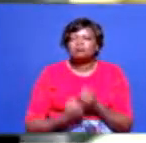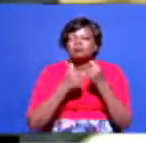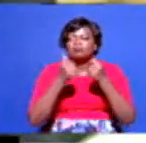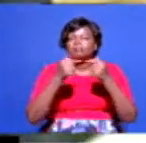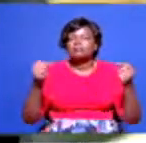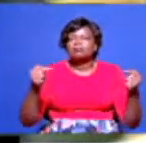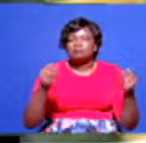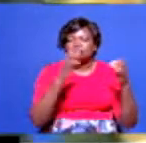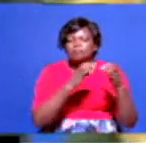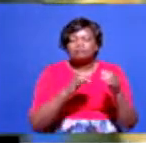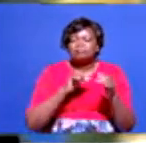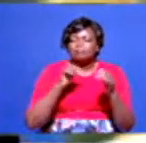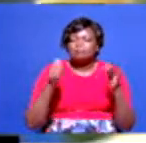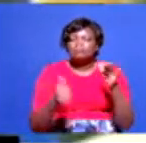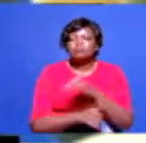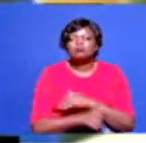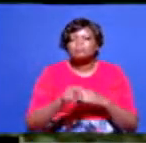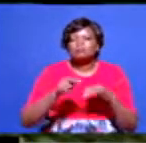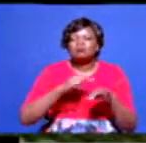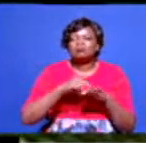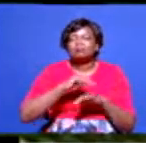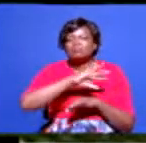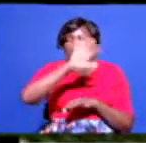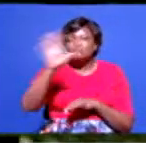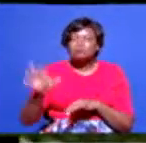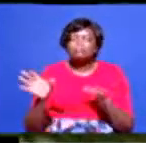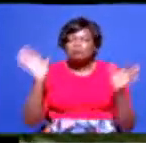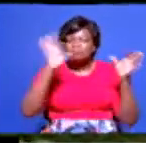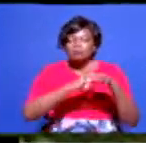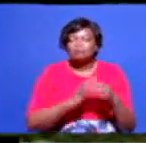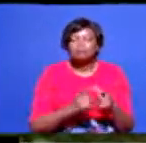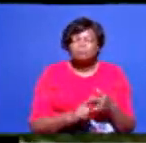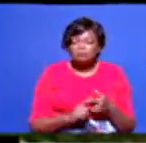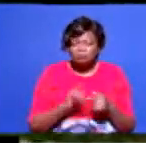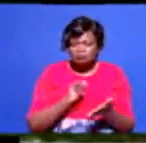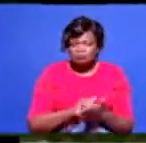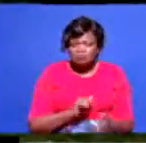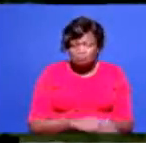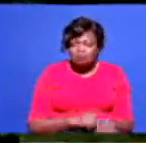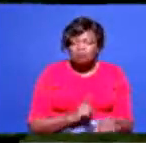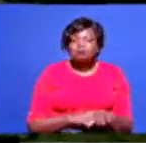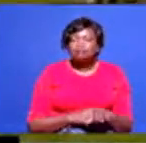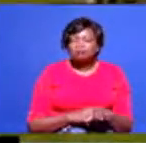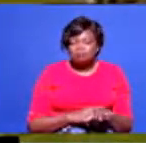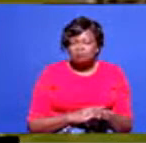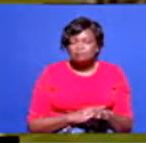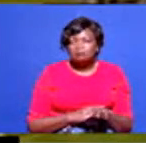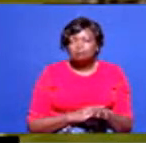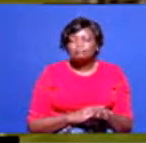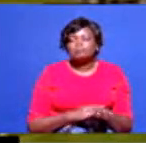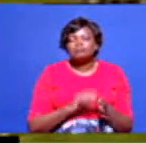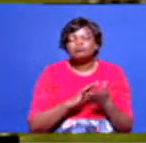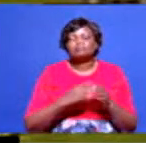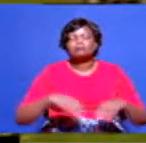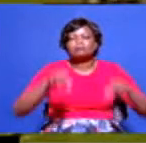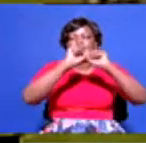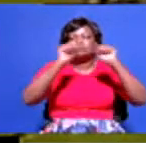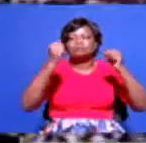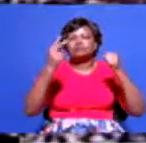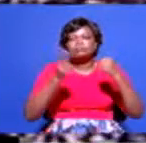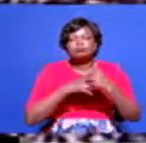the National Rainbow Alliance. And true to the saying, third time is the charm, on 27th December